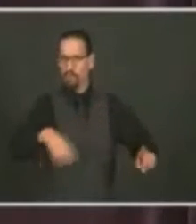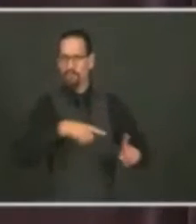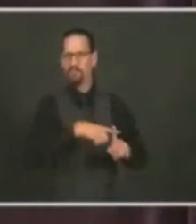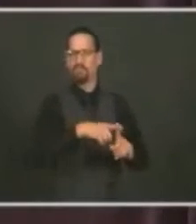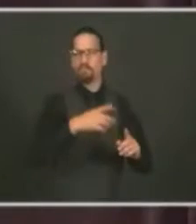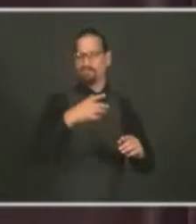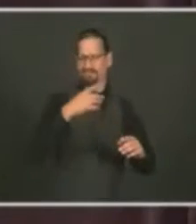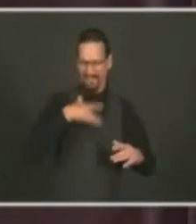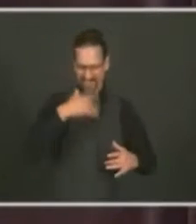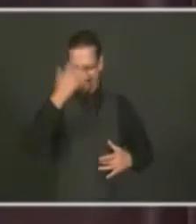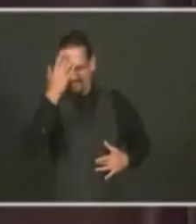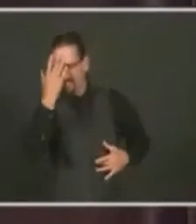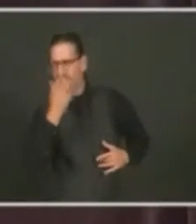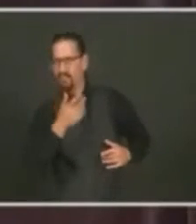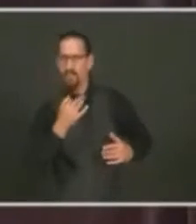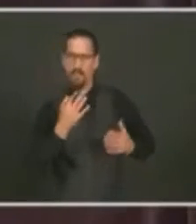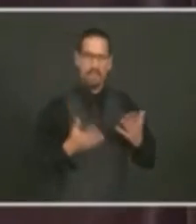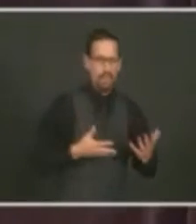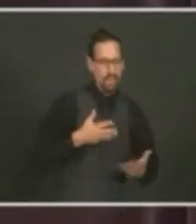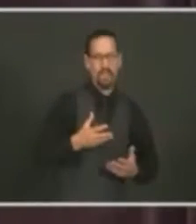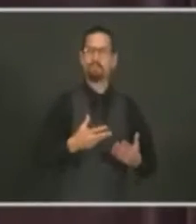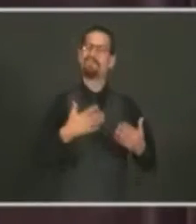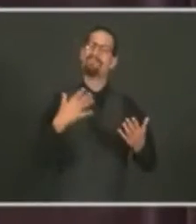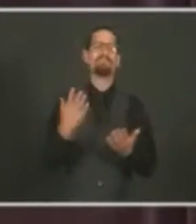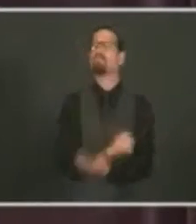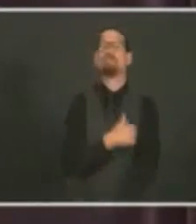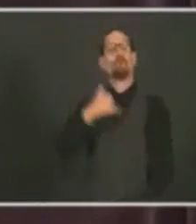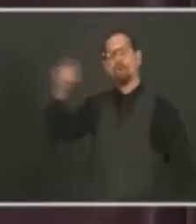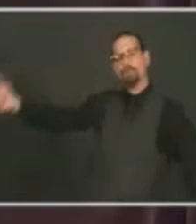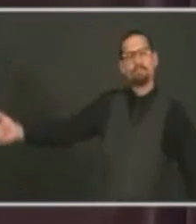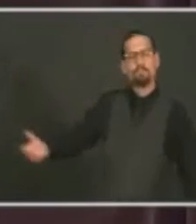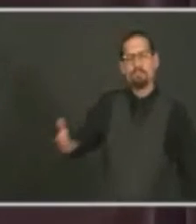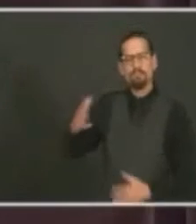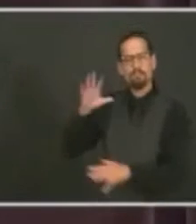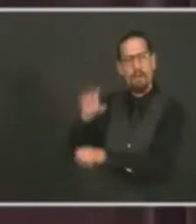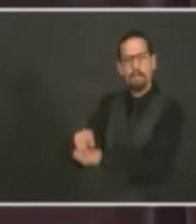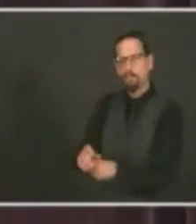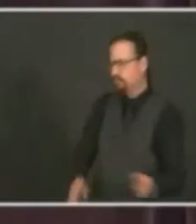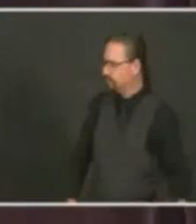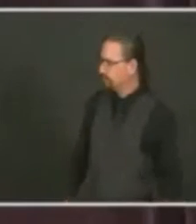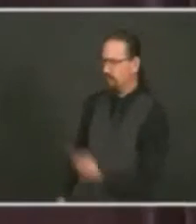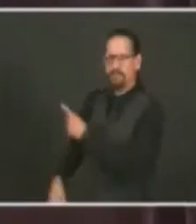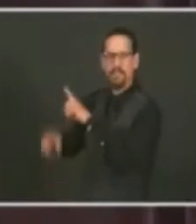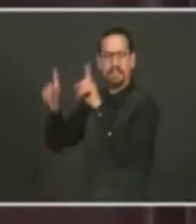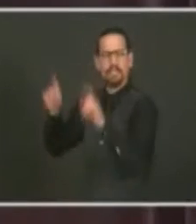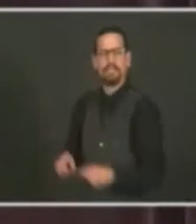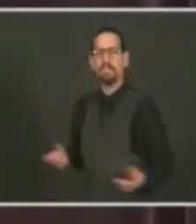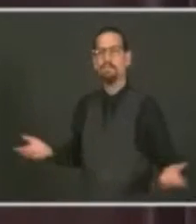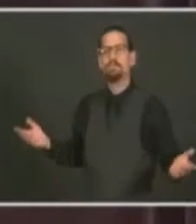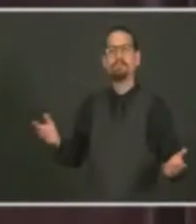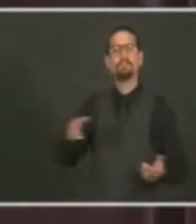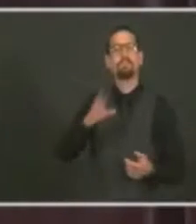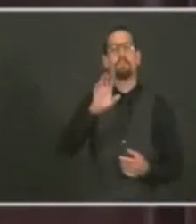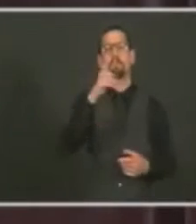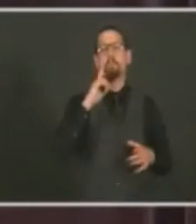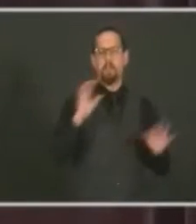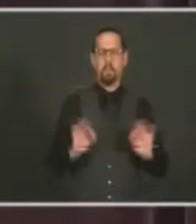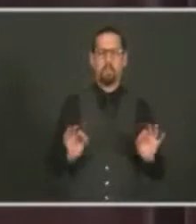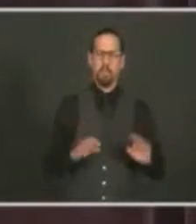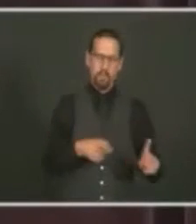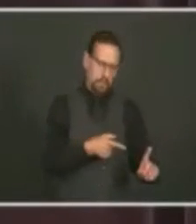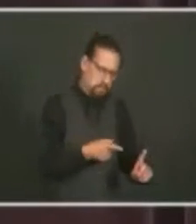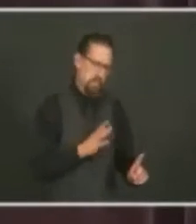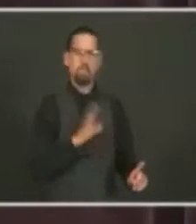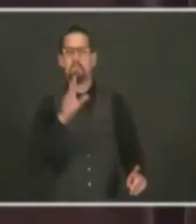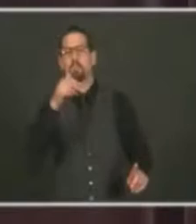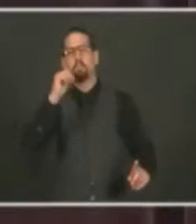appointment for him or for her to go ahead and get tested. Do not delay. We have a system that's set